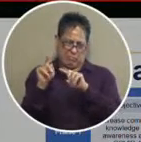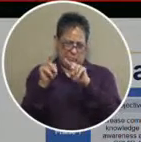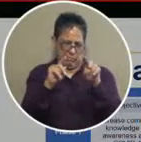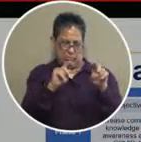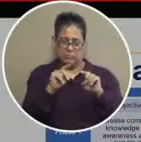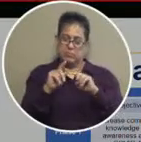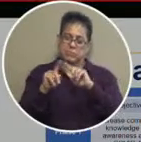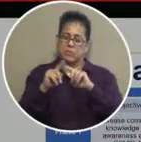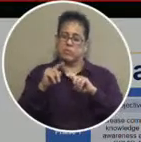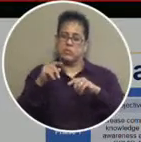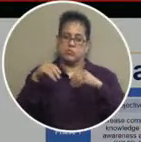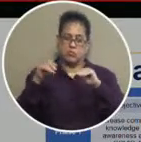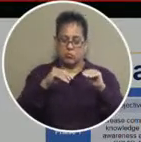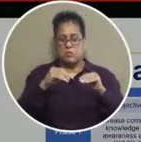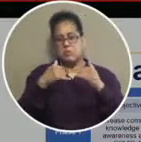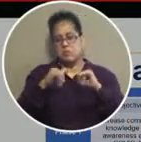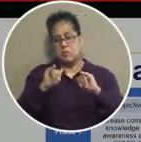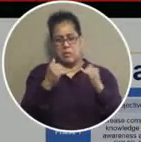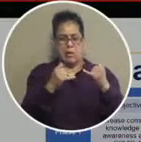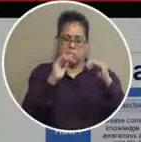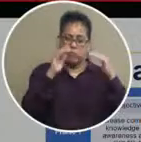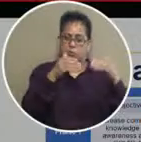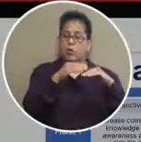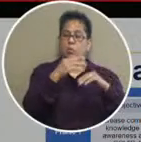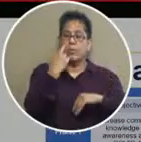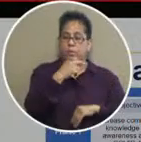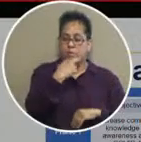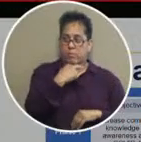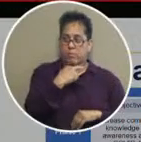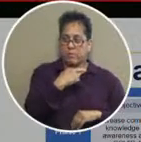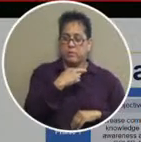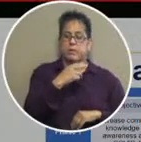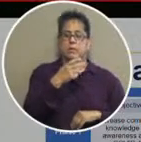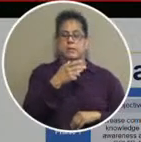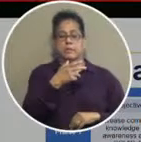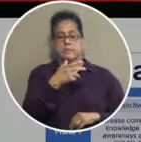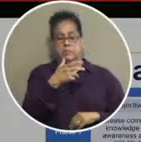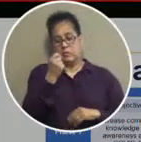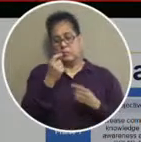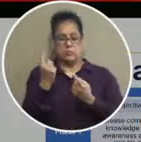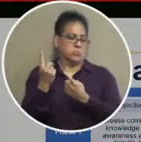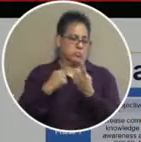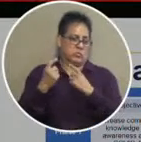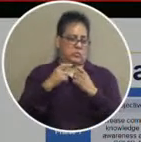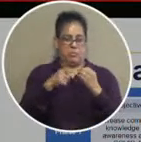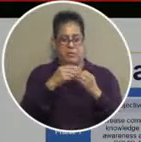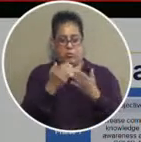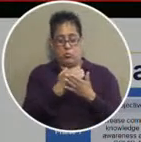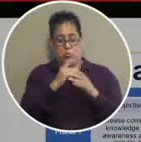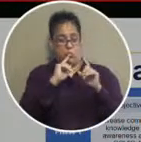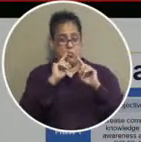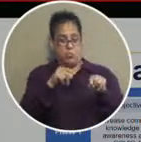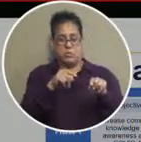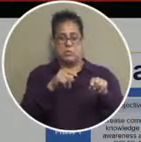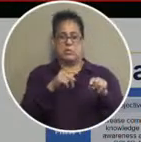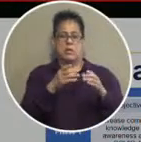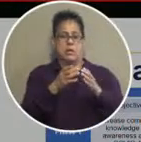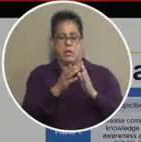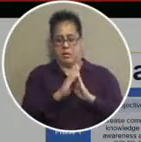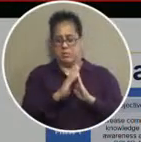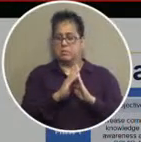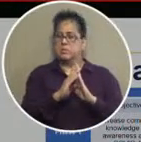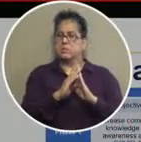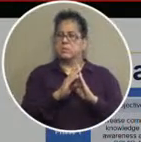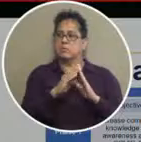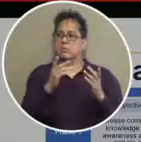now they're still continuing to focus on restaurants. As the questions regarding our new orders were asked earlier